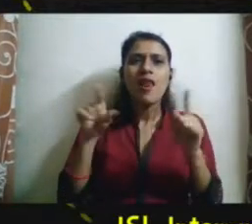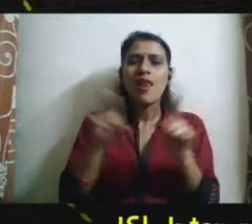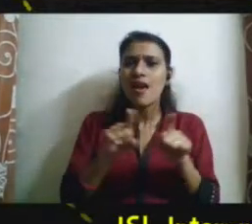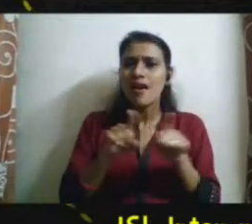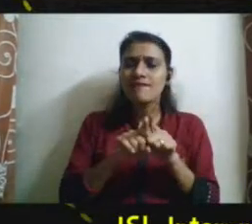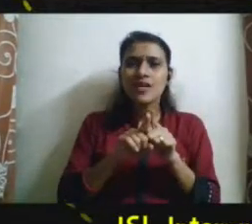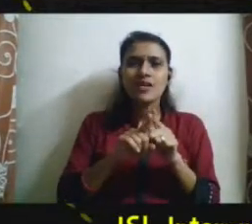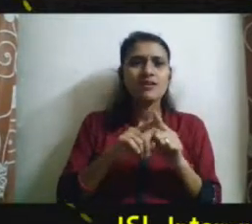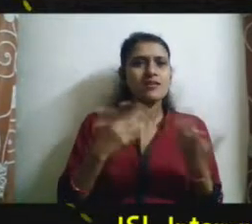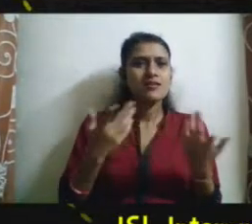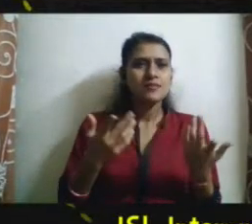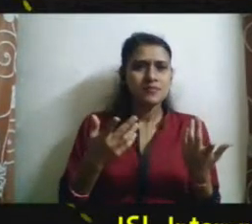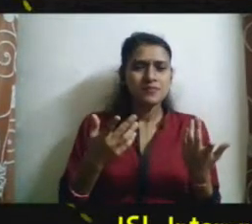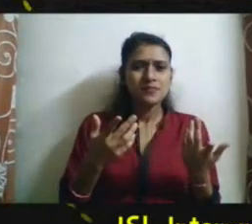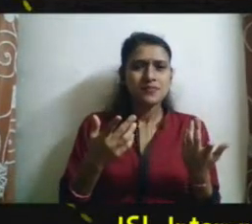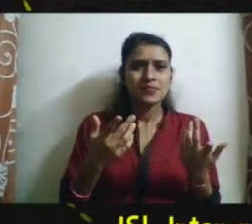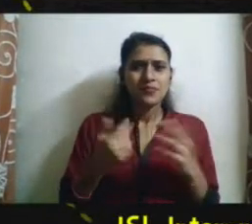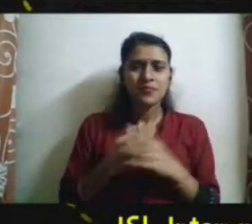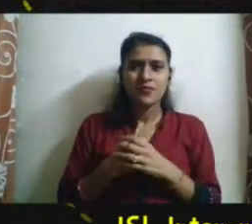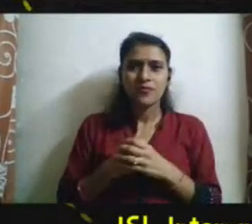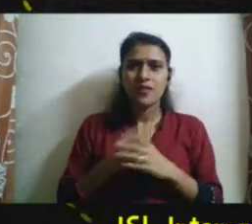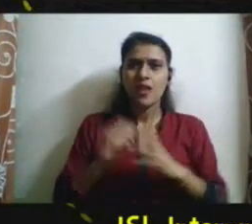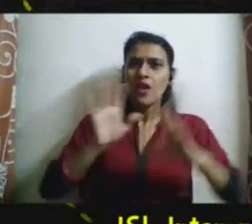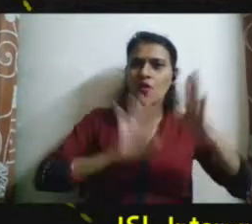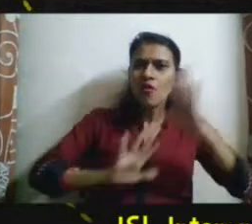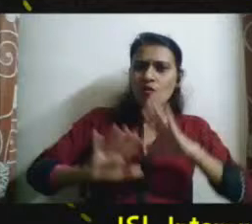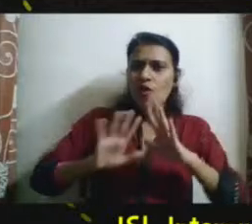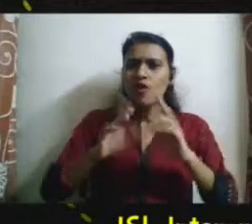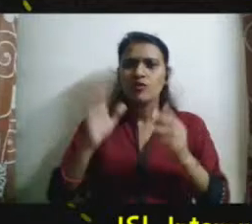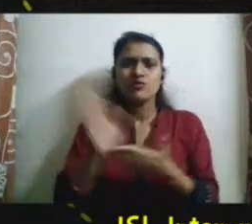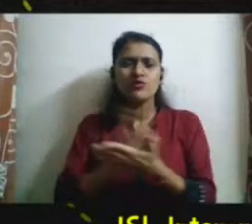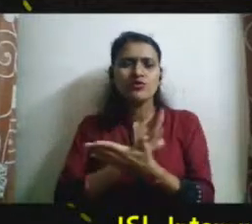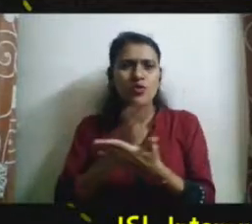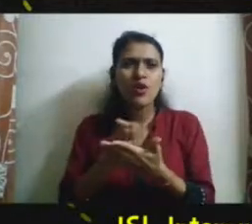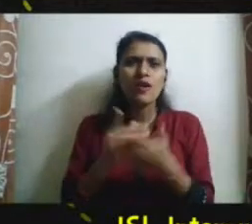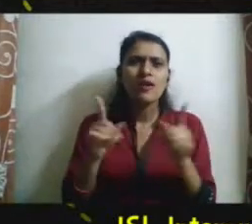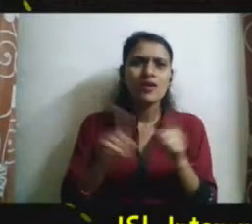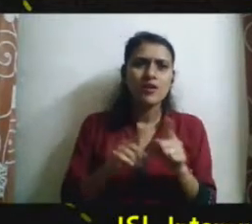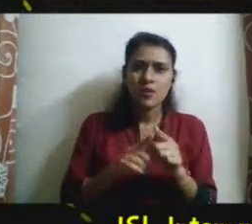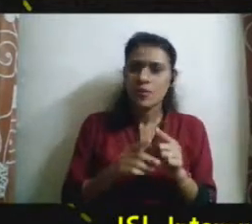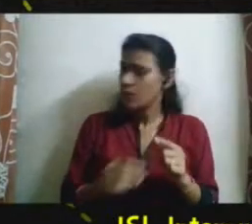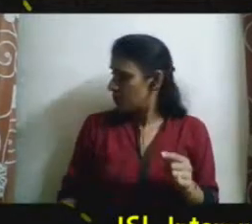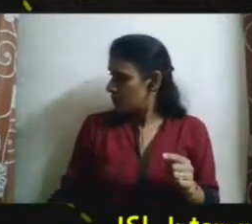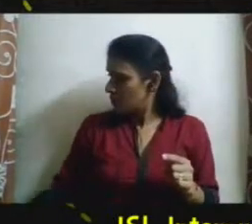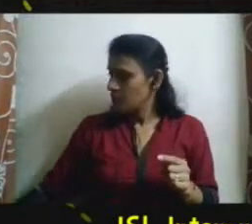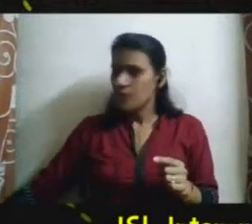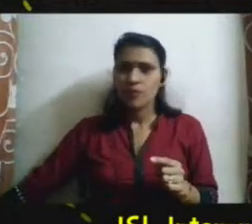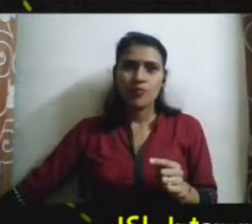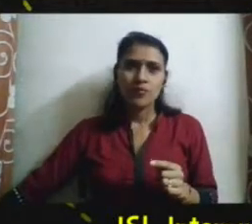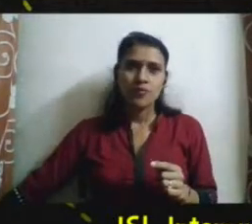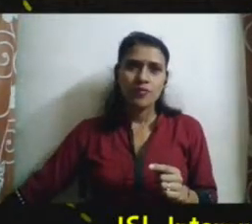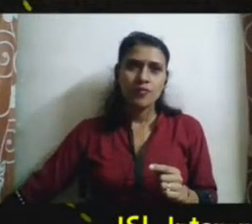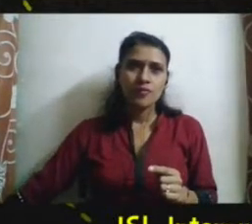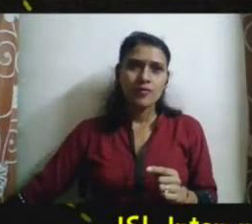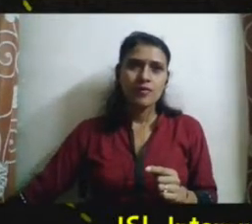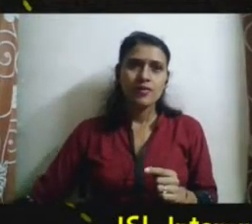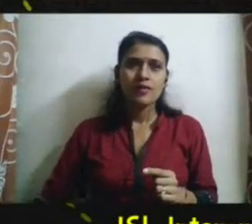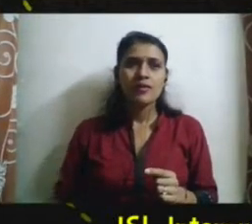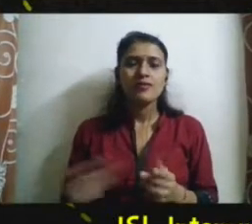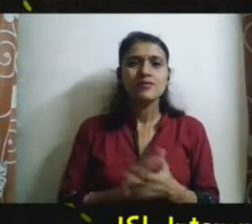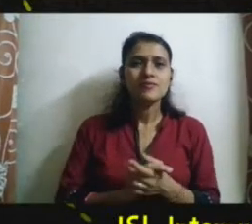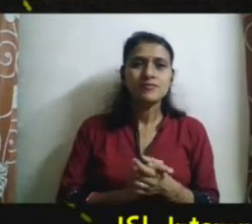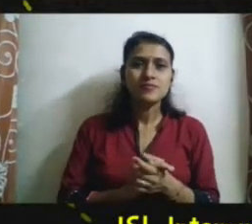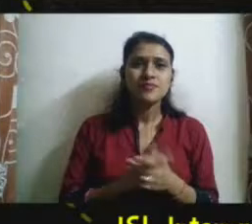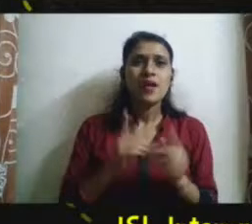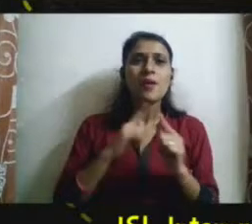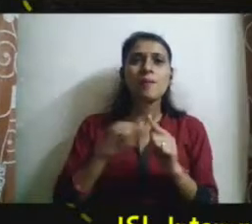Shringar-oriented form, which is steered not so much by the rules of Ragdari, but